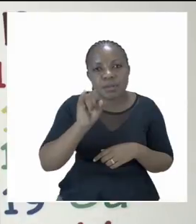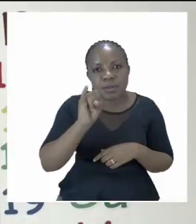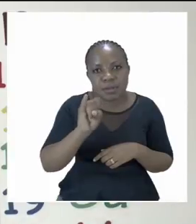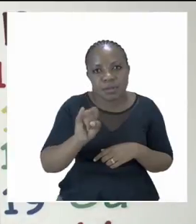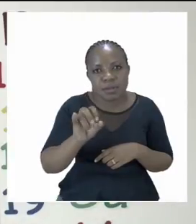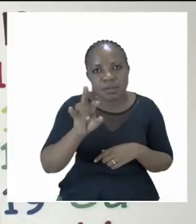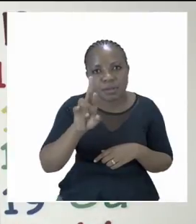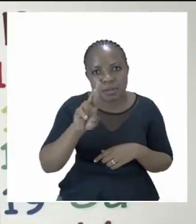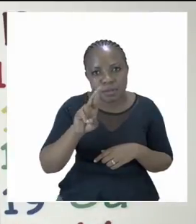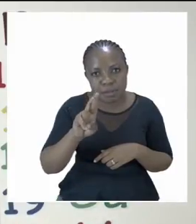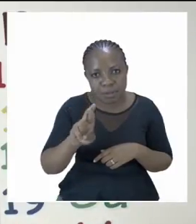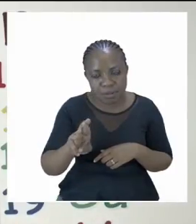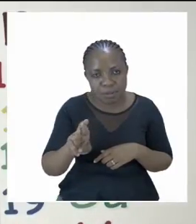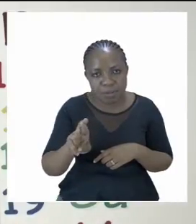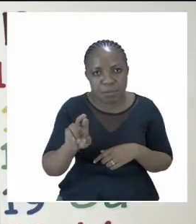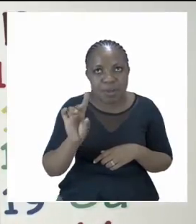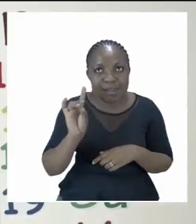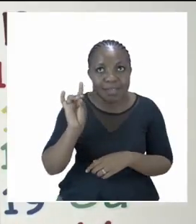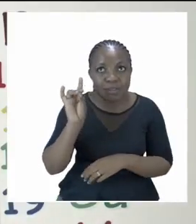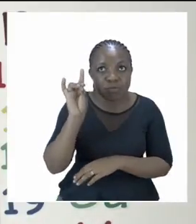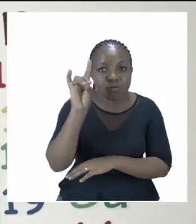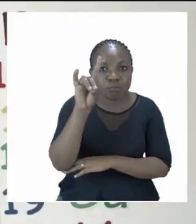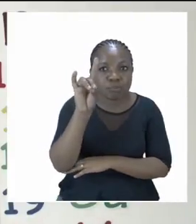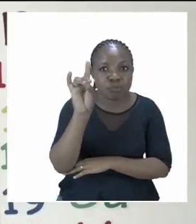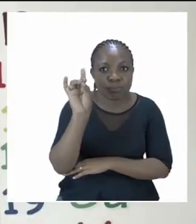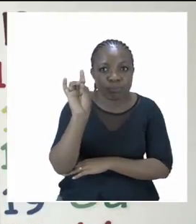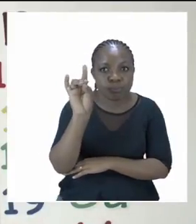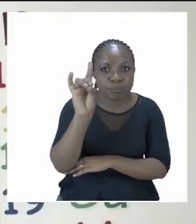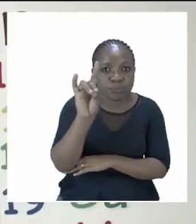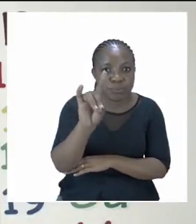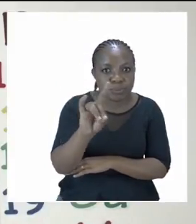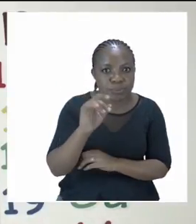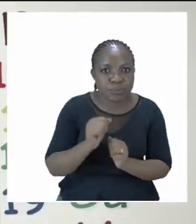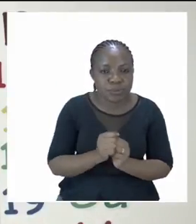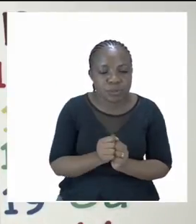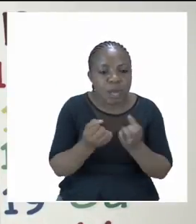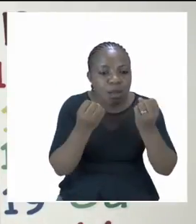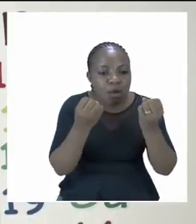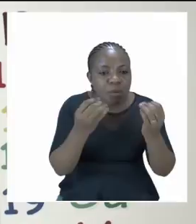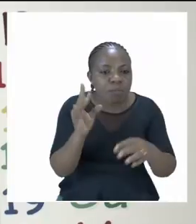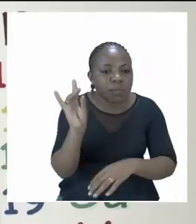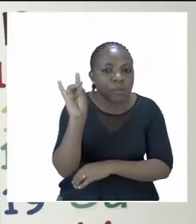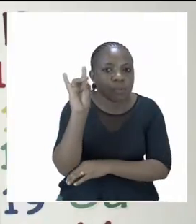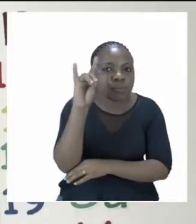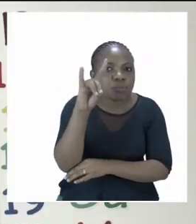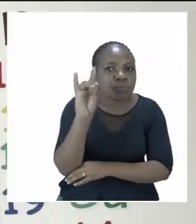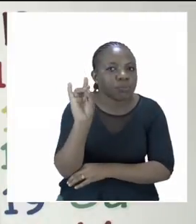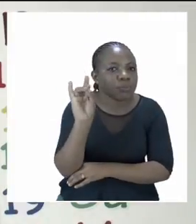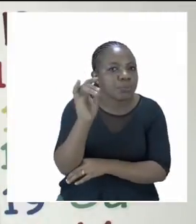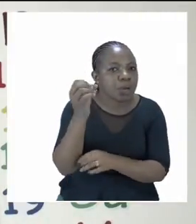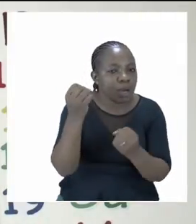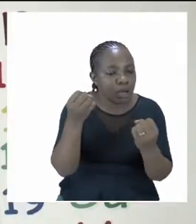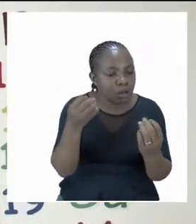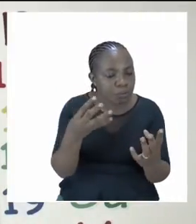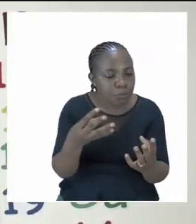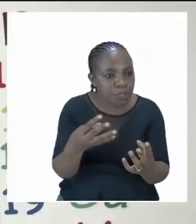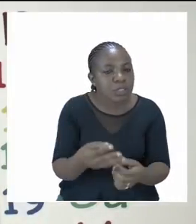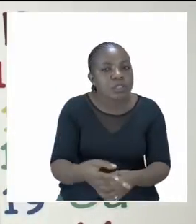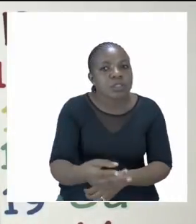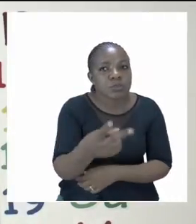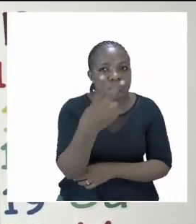giraffes. Let's count. 1, 2. So we have